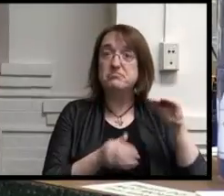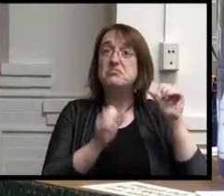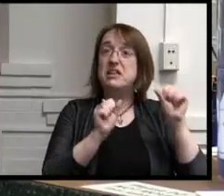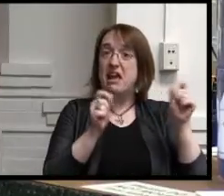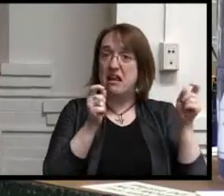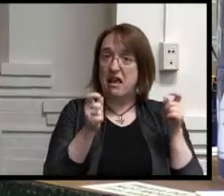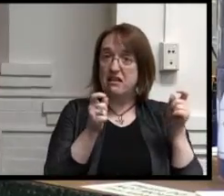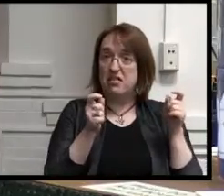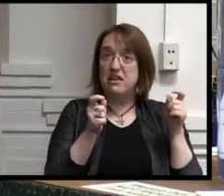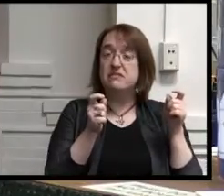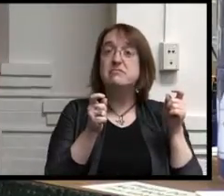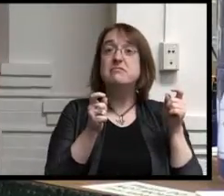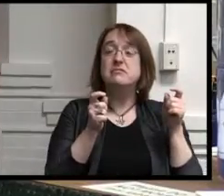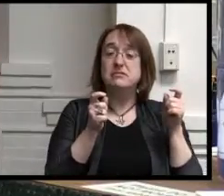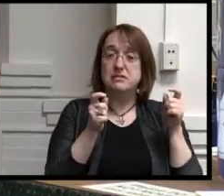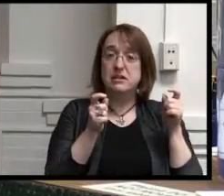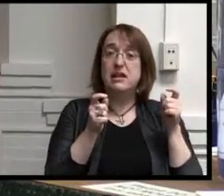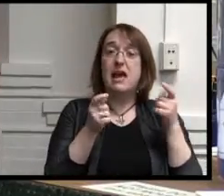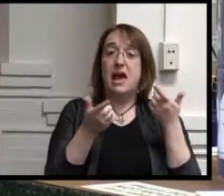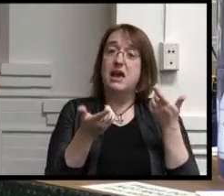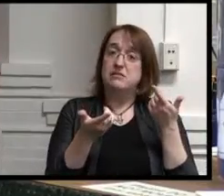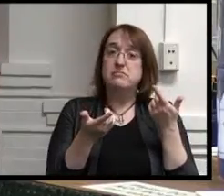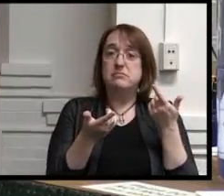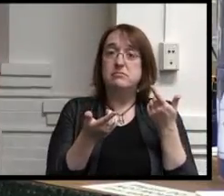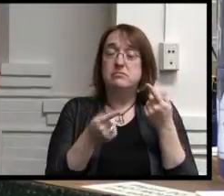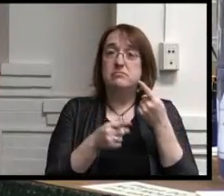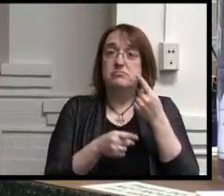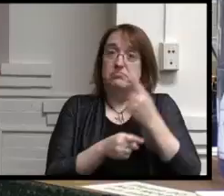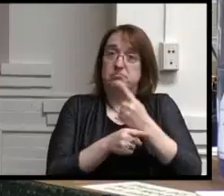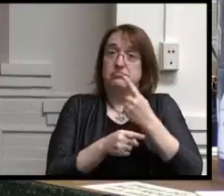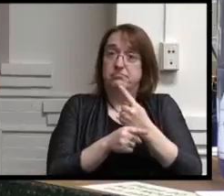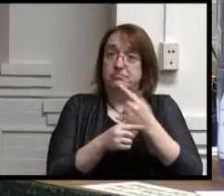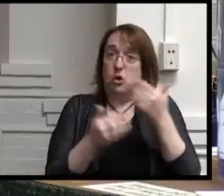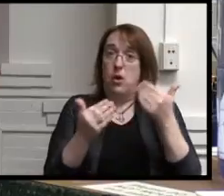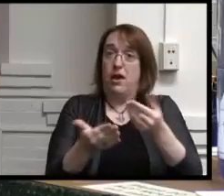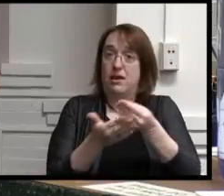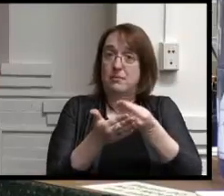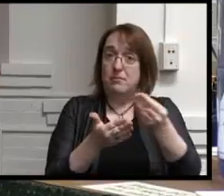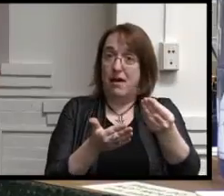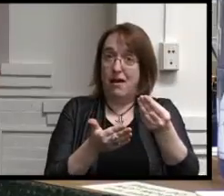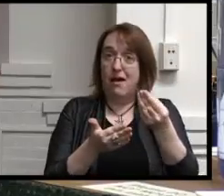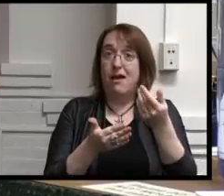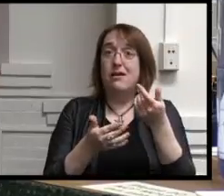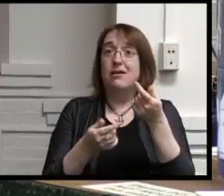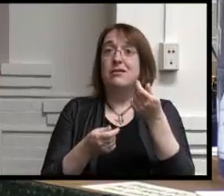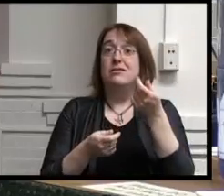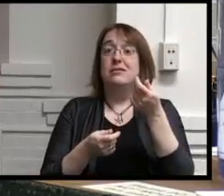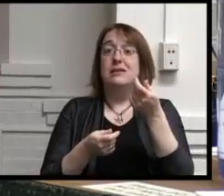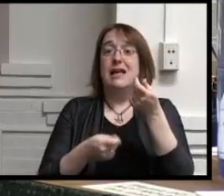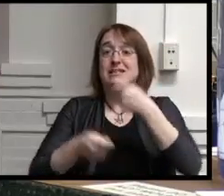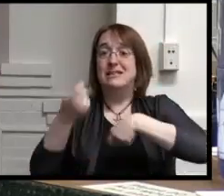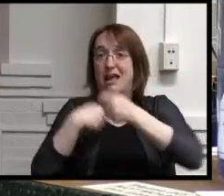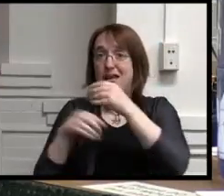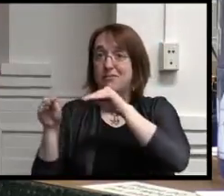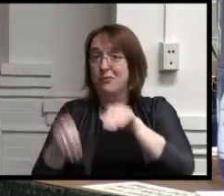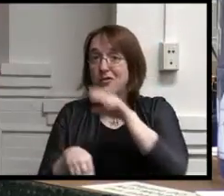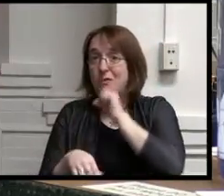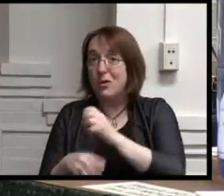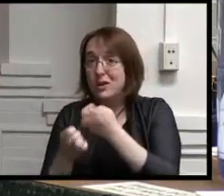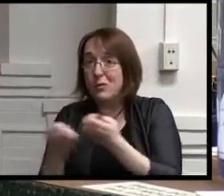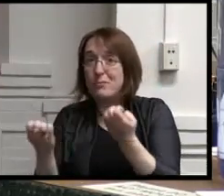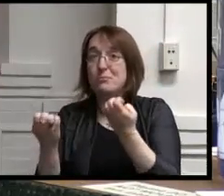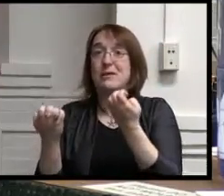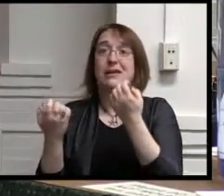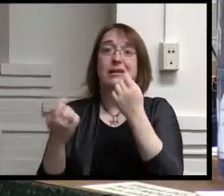a particular item, and that it was right to buy it rather than to move an obsolete piece of furniture over or a piece of equipment over,